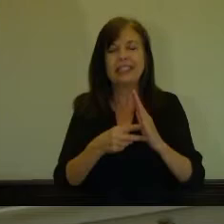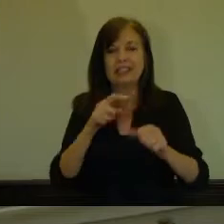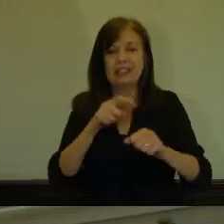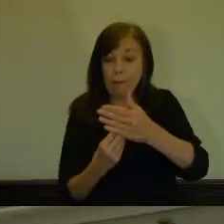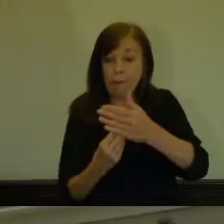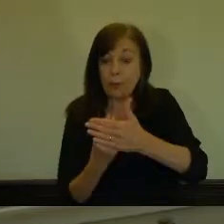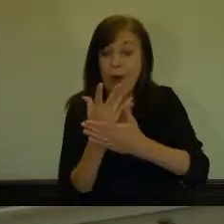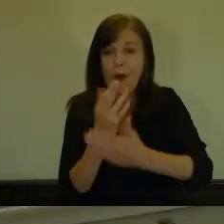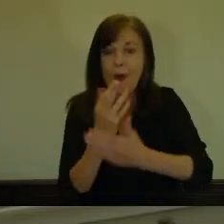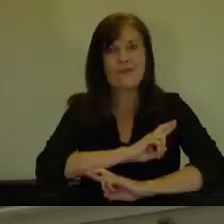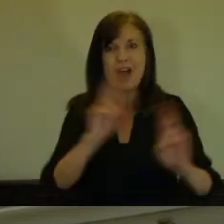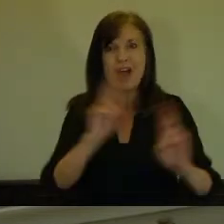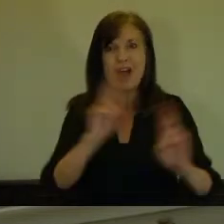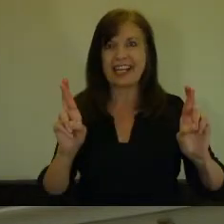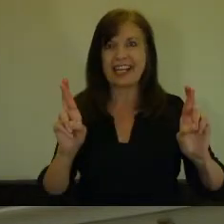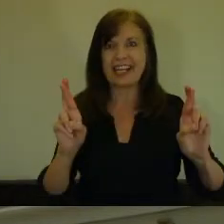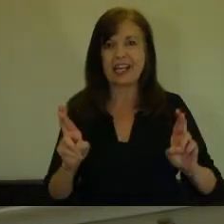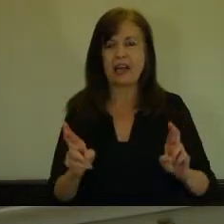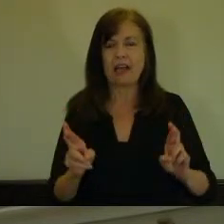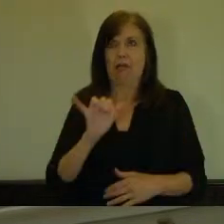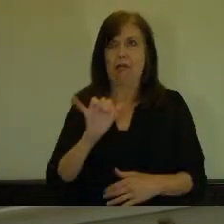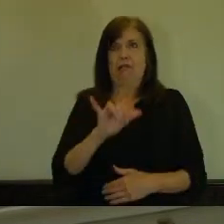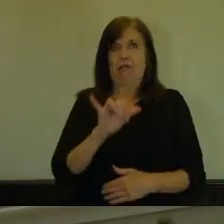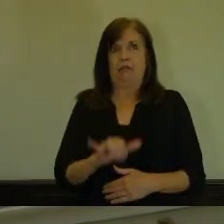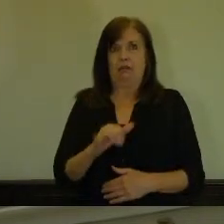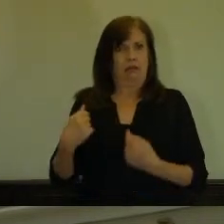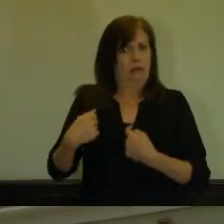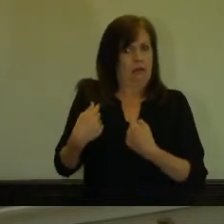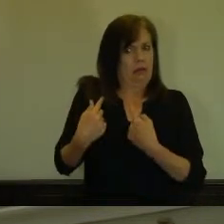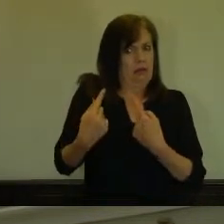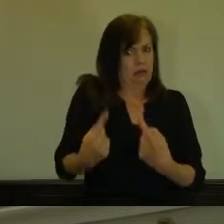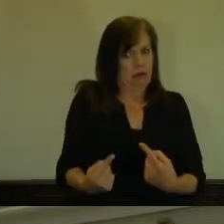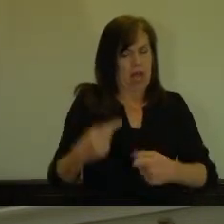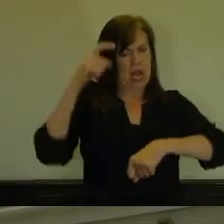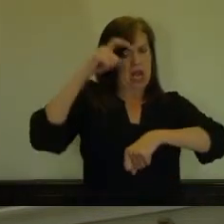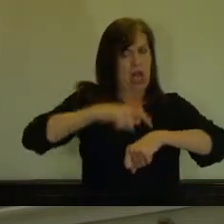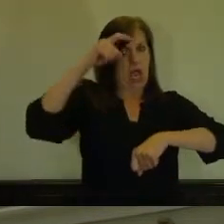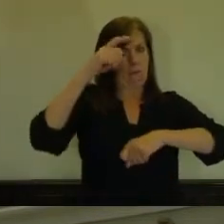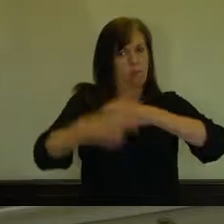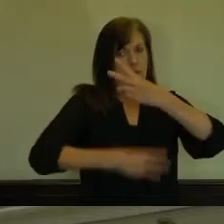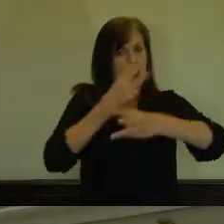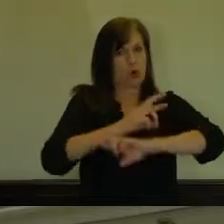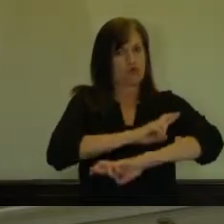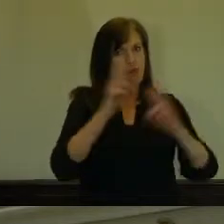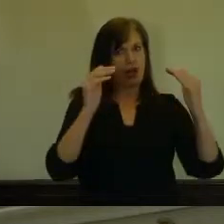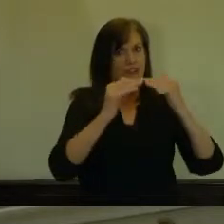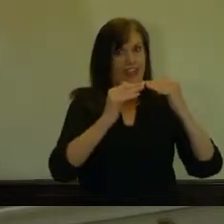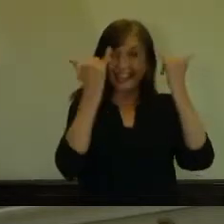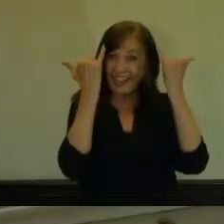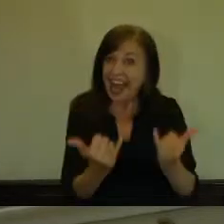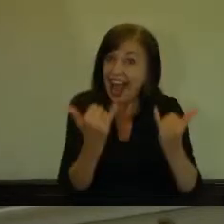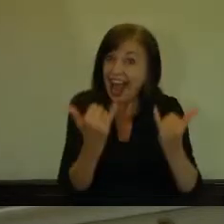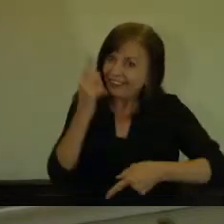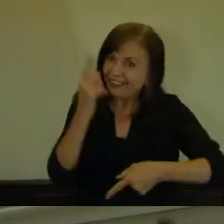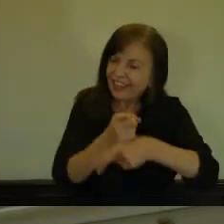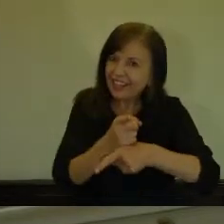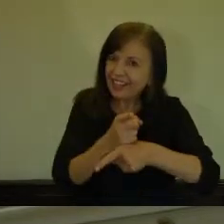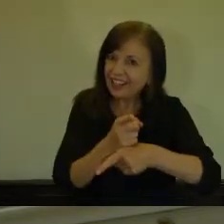ready. If ever there was a moment in time where our world is ripe and ready for justice, it's this one, isn't